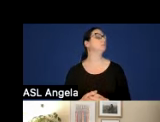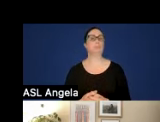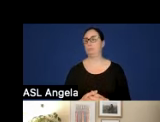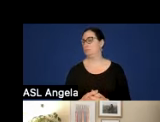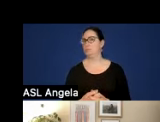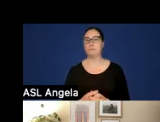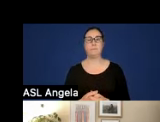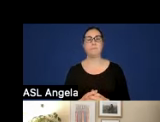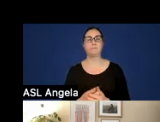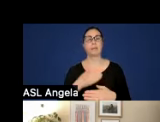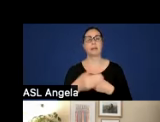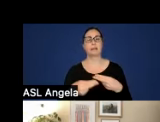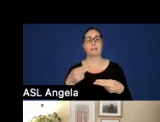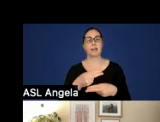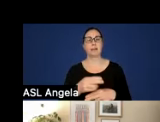Okay, next slide, Debbie.